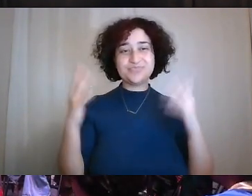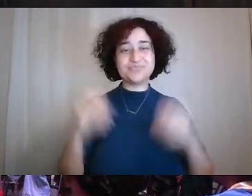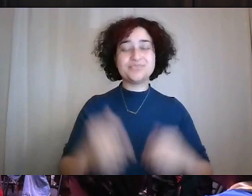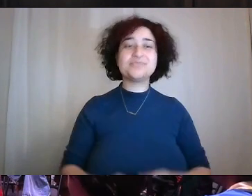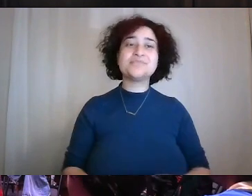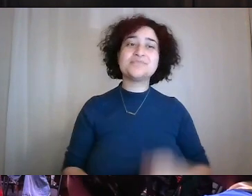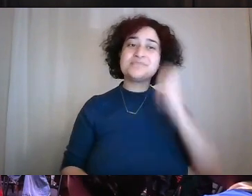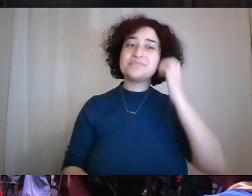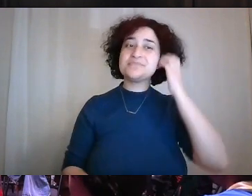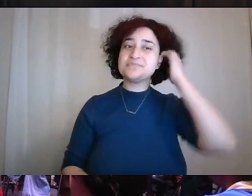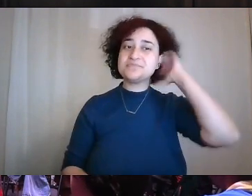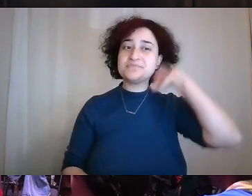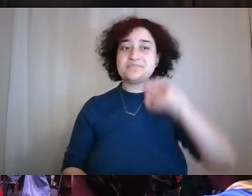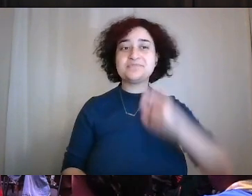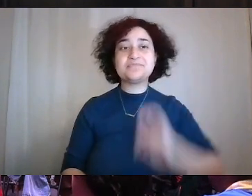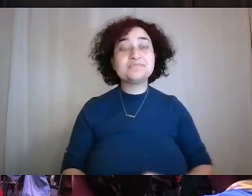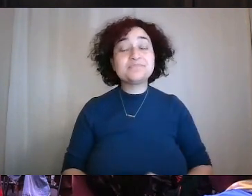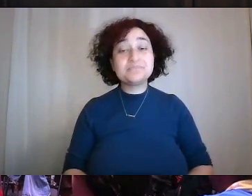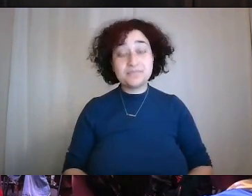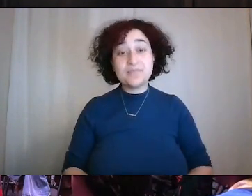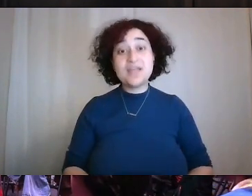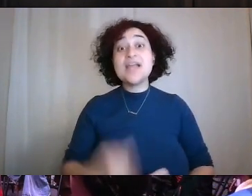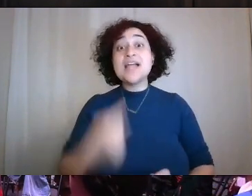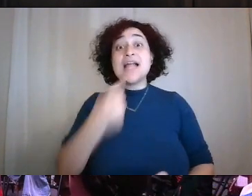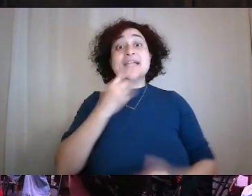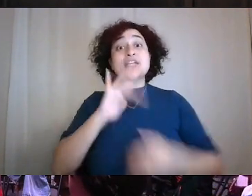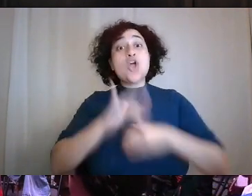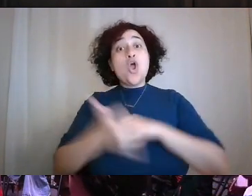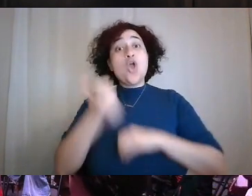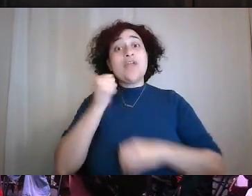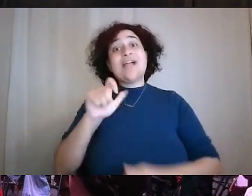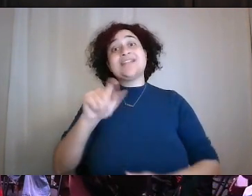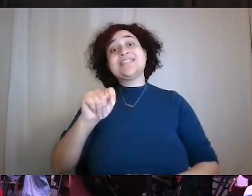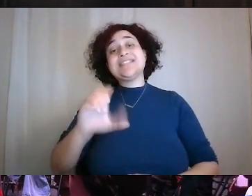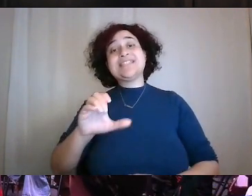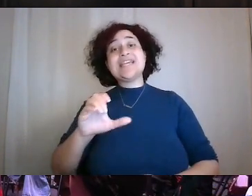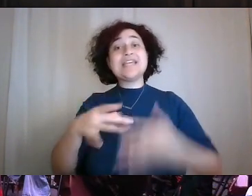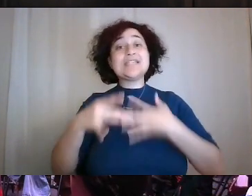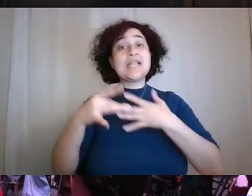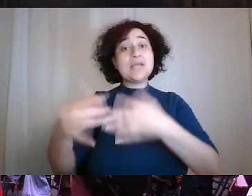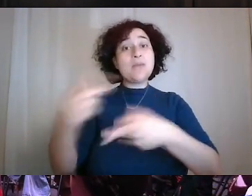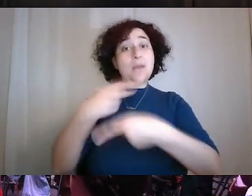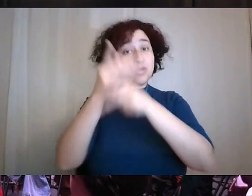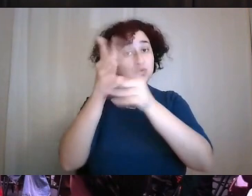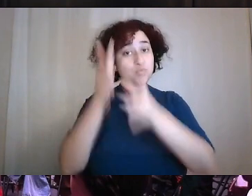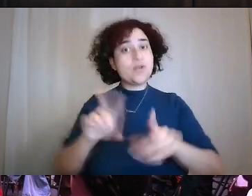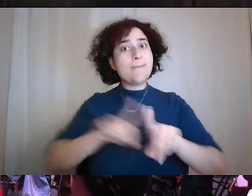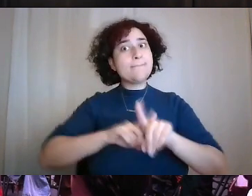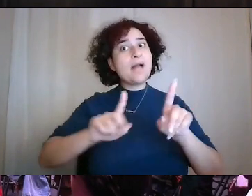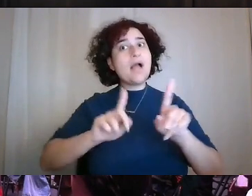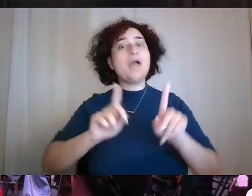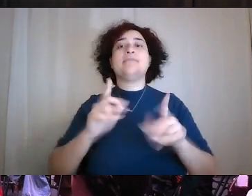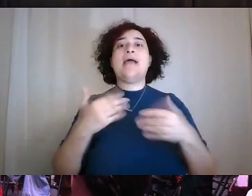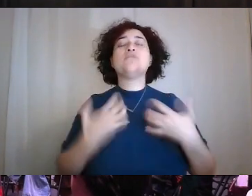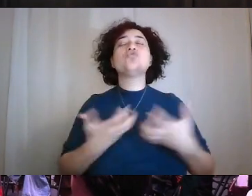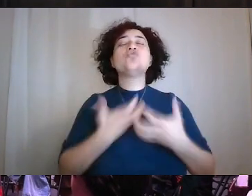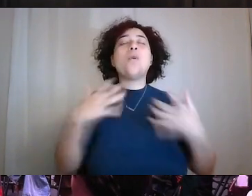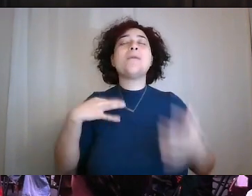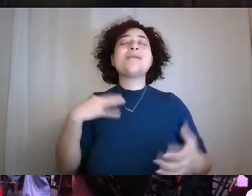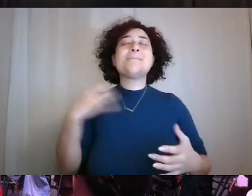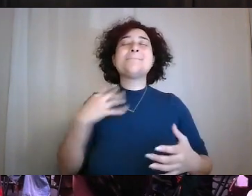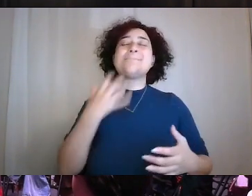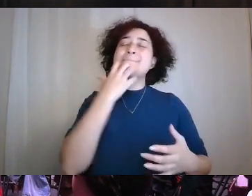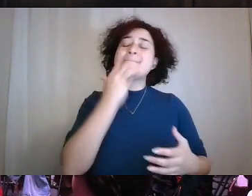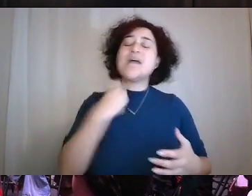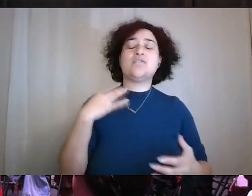As Jacqueline shared, the LTC is administered and led by a producer, but peopled with volunteers passionate not only about Latinx theater, but